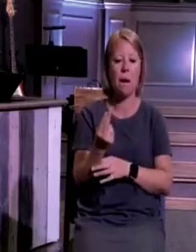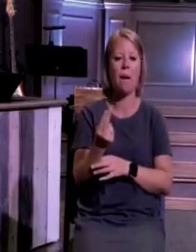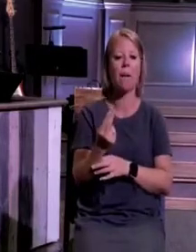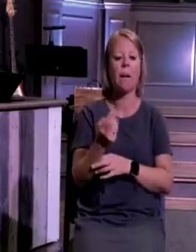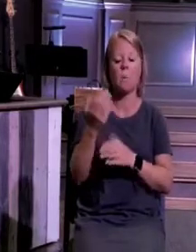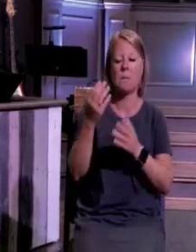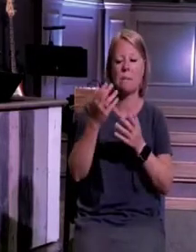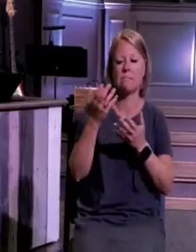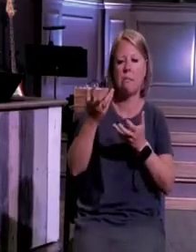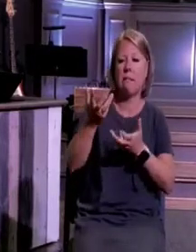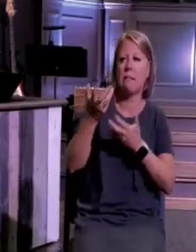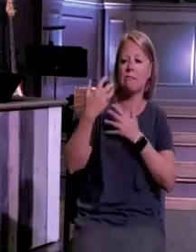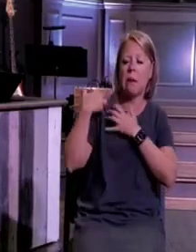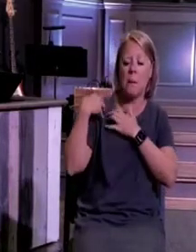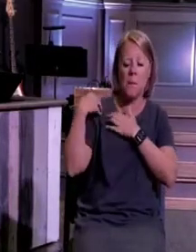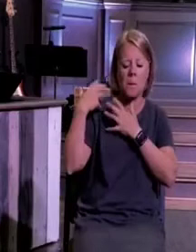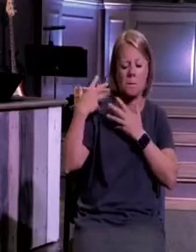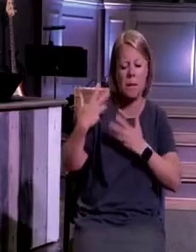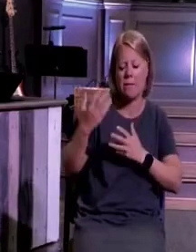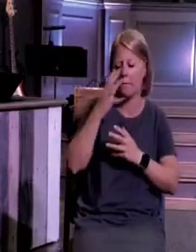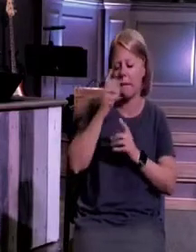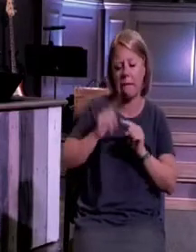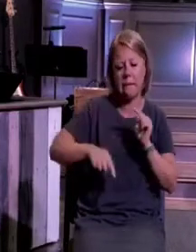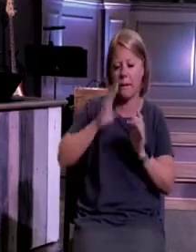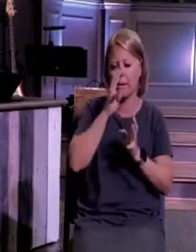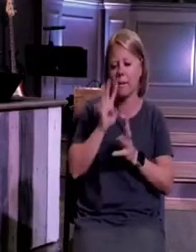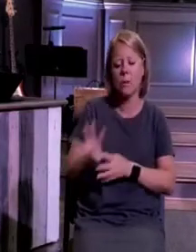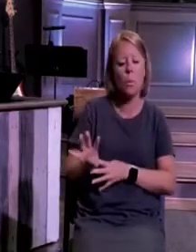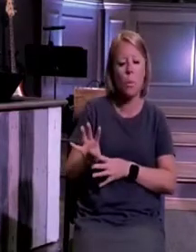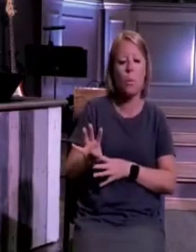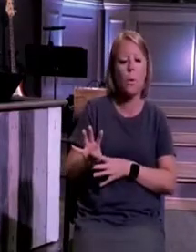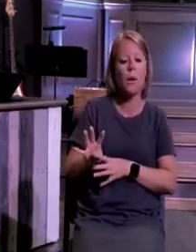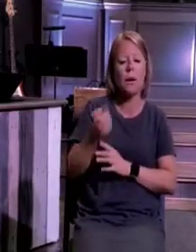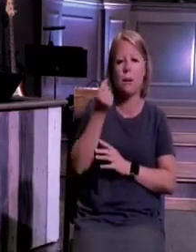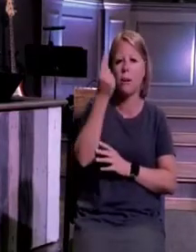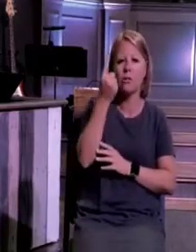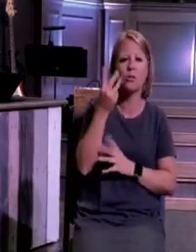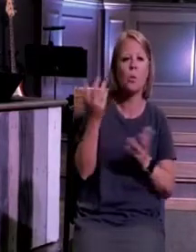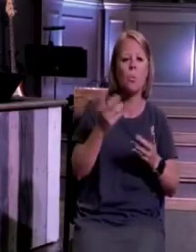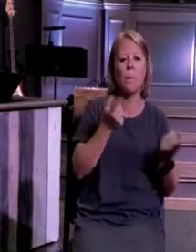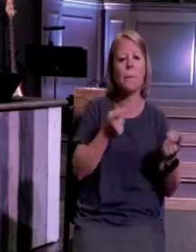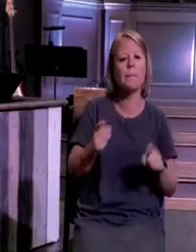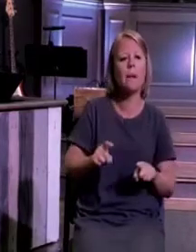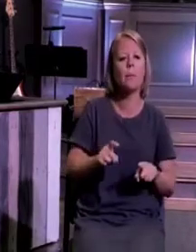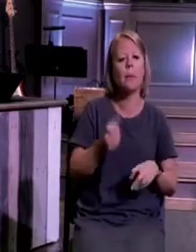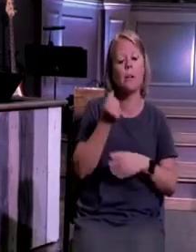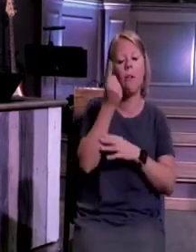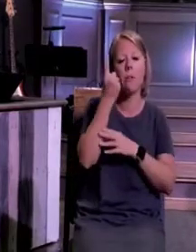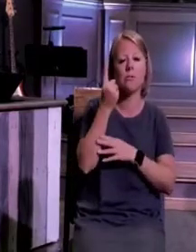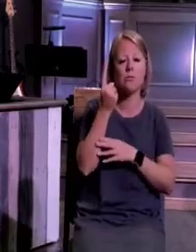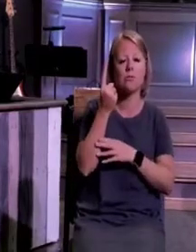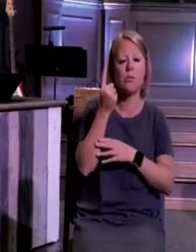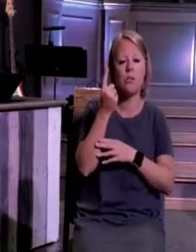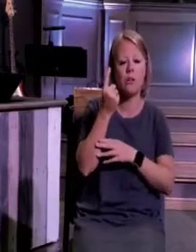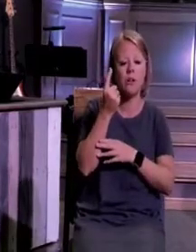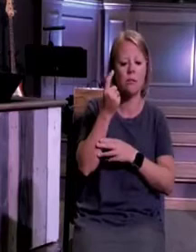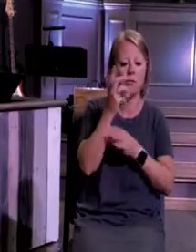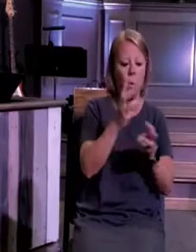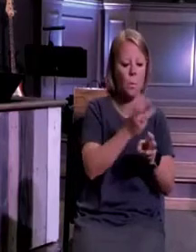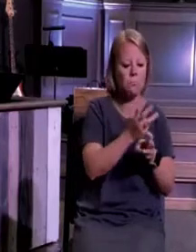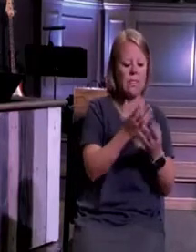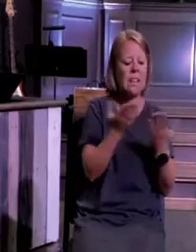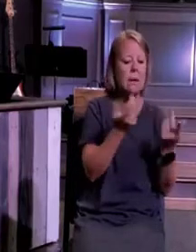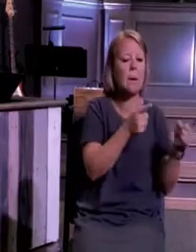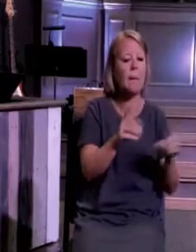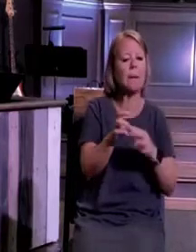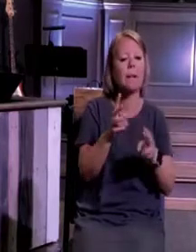heavy burden that he could not shake. He understood what it was all about. He understood the condition of the world. He understood that he